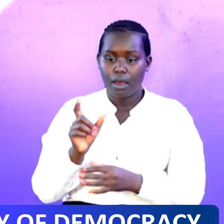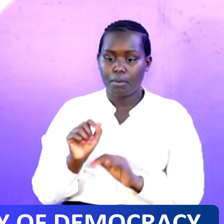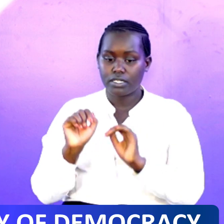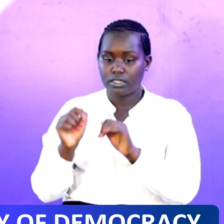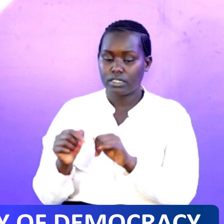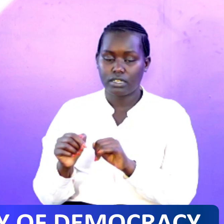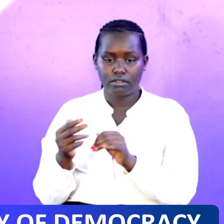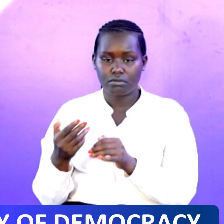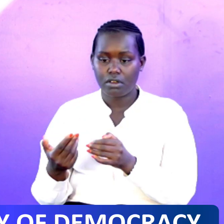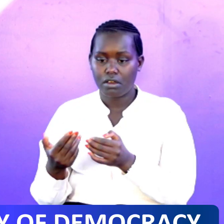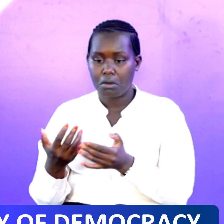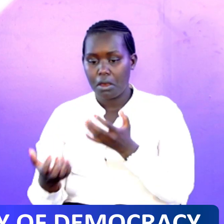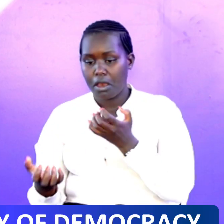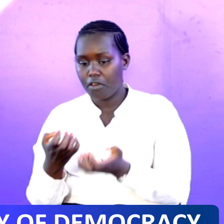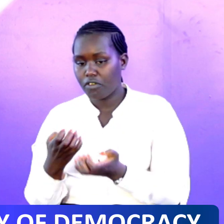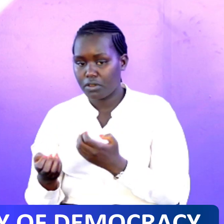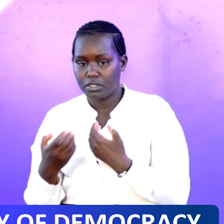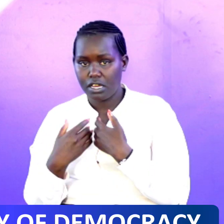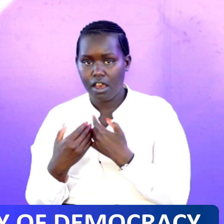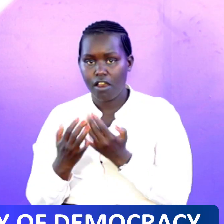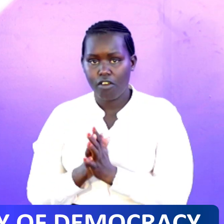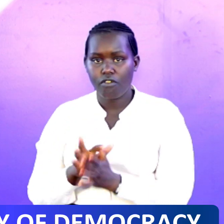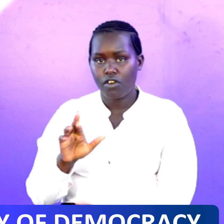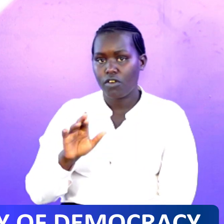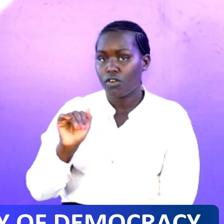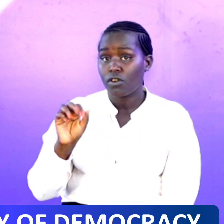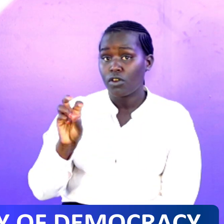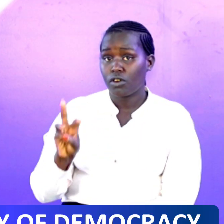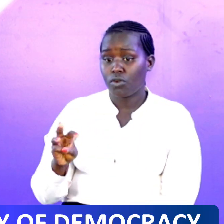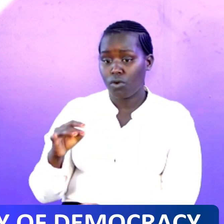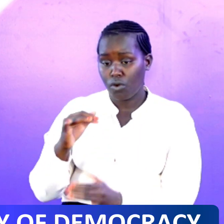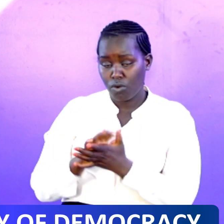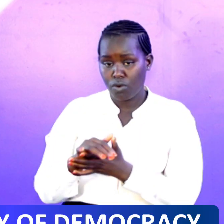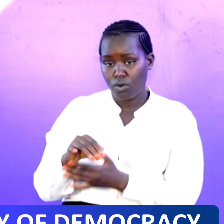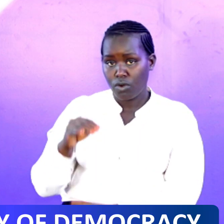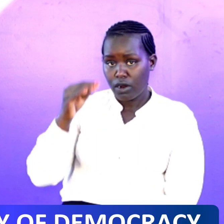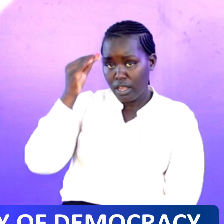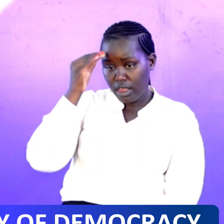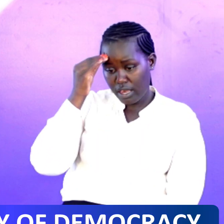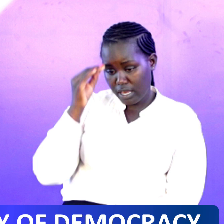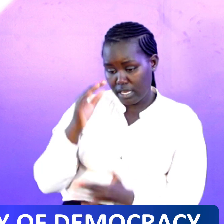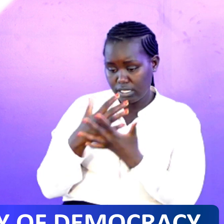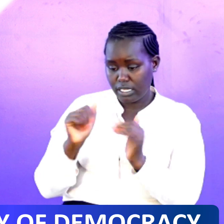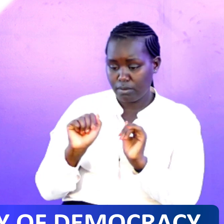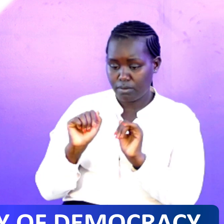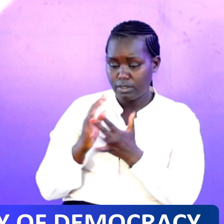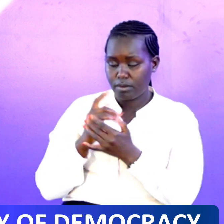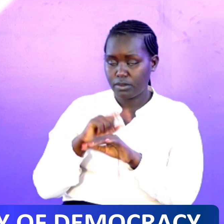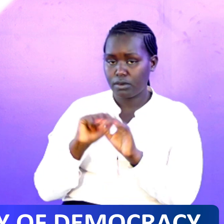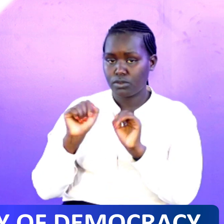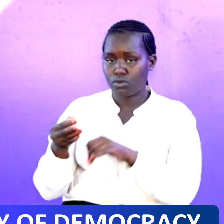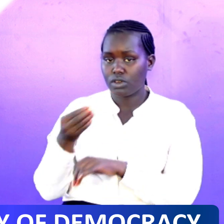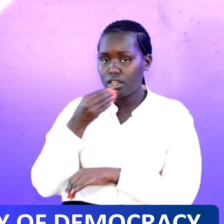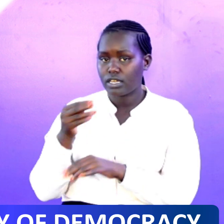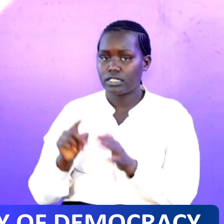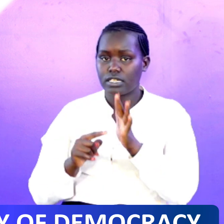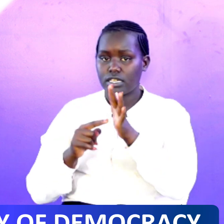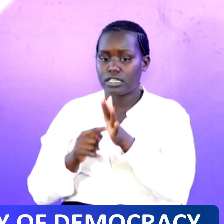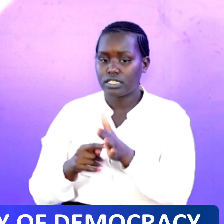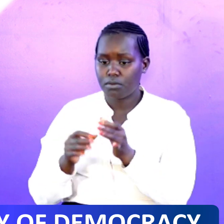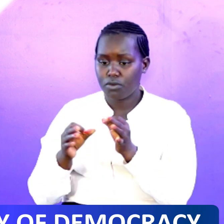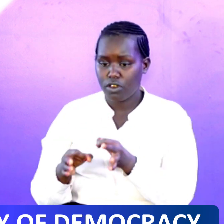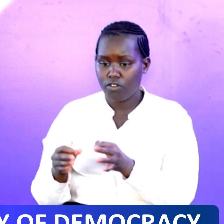it. So he consumes raw intelligence. Yeah. And you know that sometimes you can eat, like if you eat,